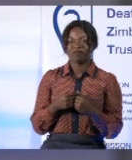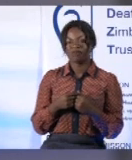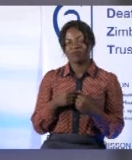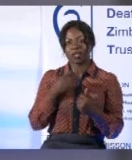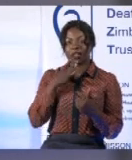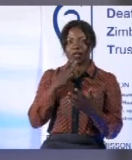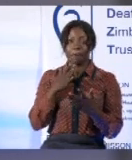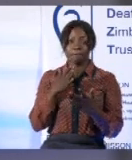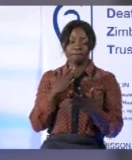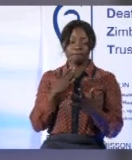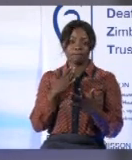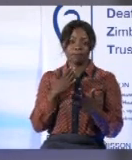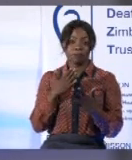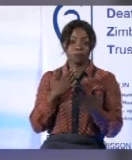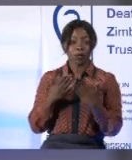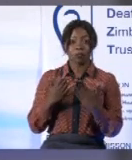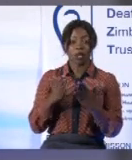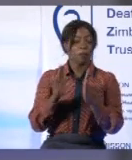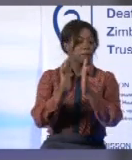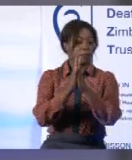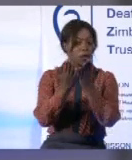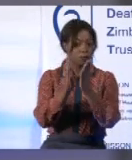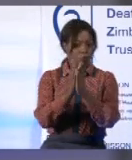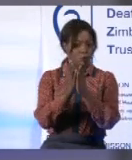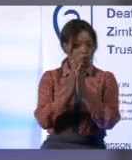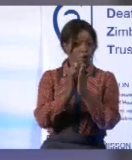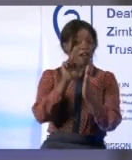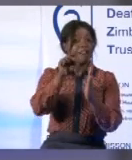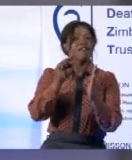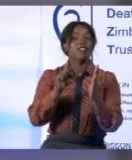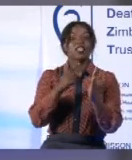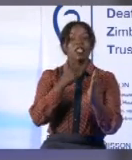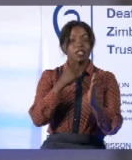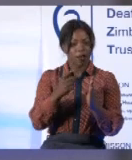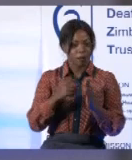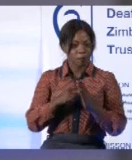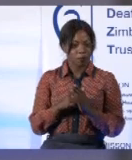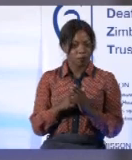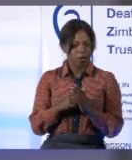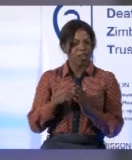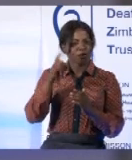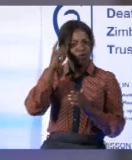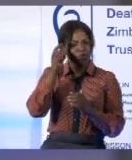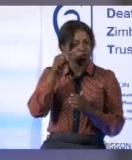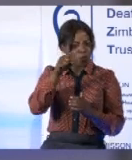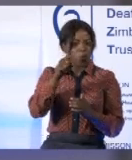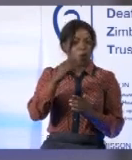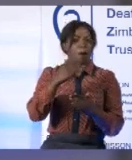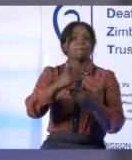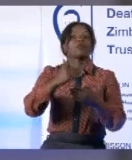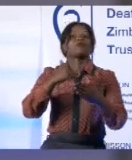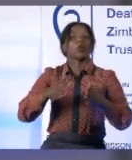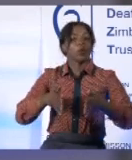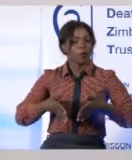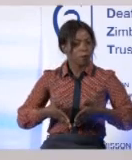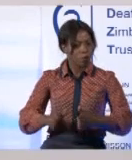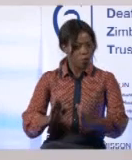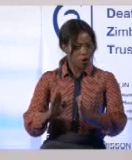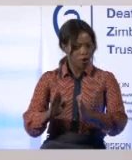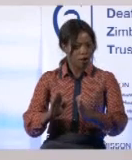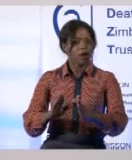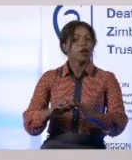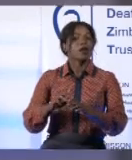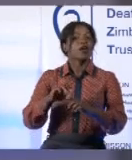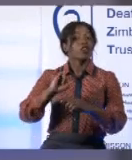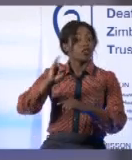If I go into the Bible, but this verse say, "I knew you before you were born," and I think in Jeremiah. Yeah,